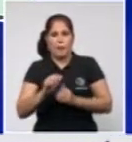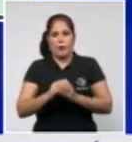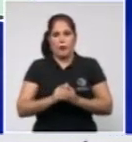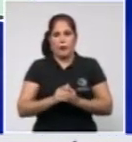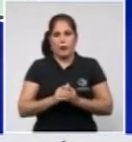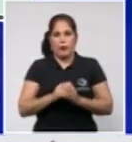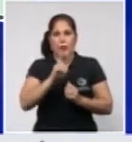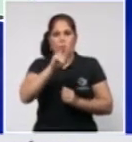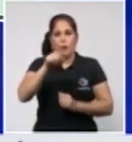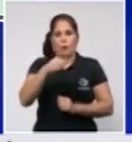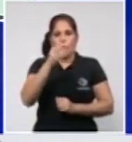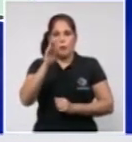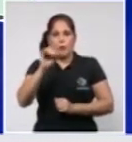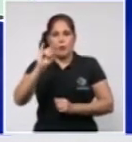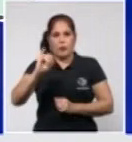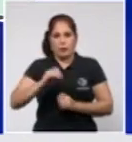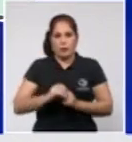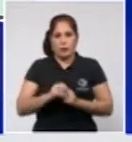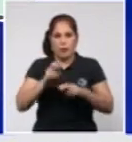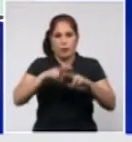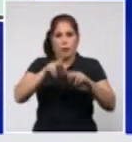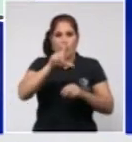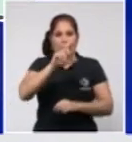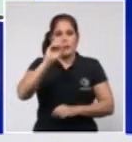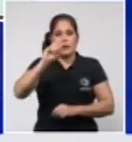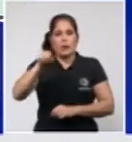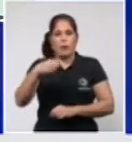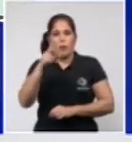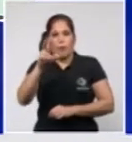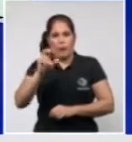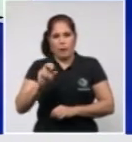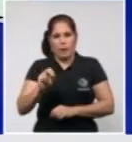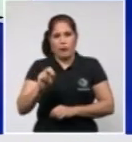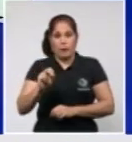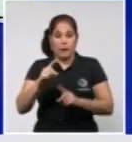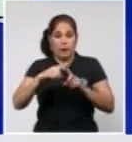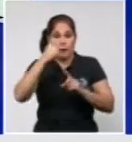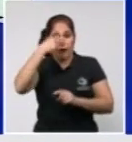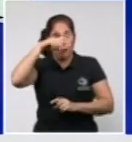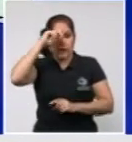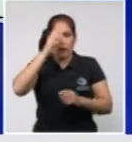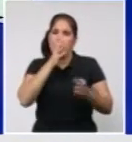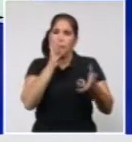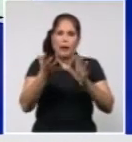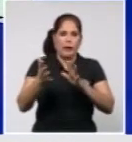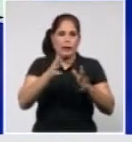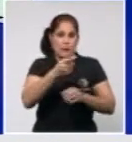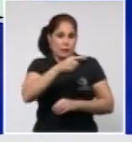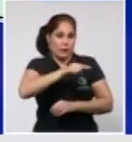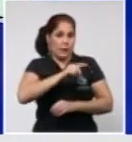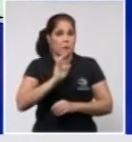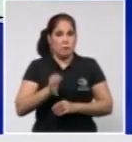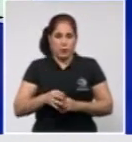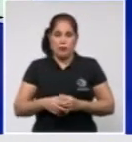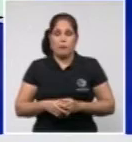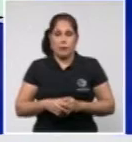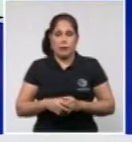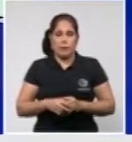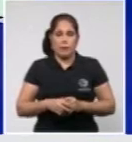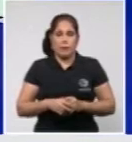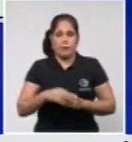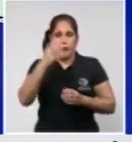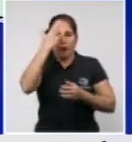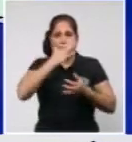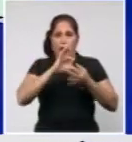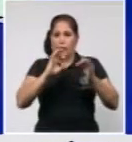2.86, Artemisa 2.72, Camagüey 0.39, and